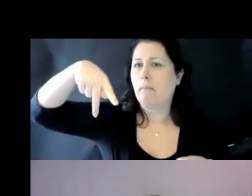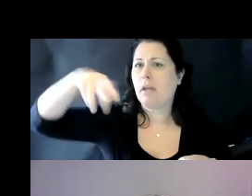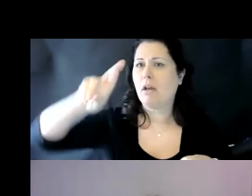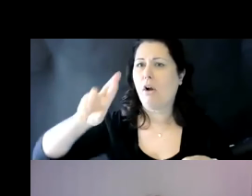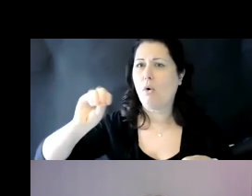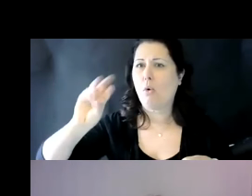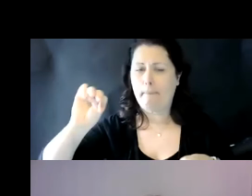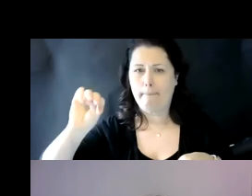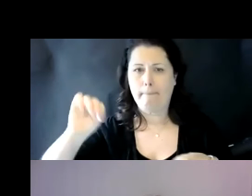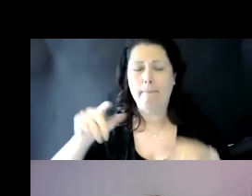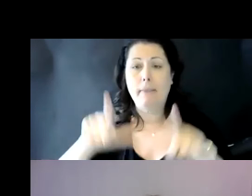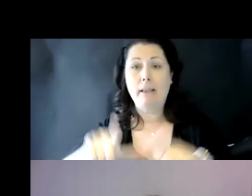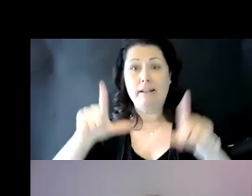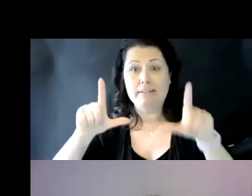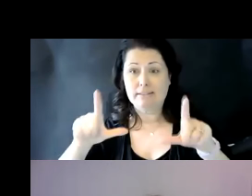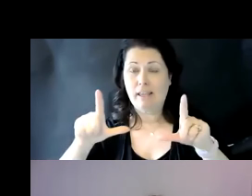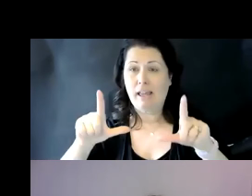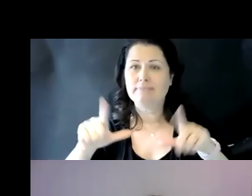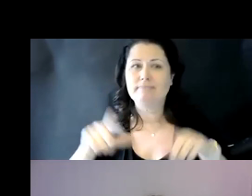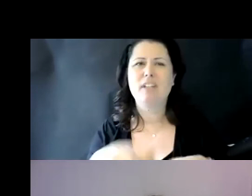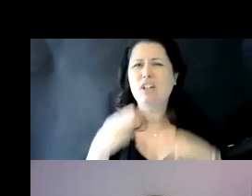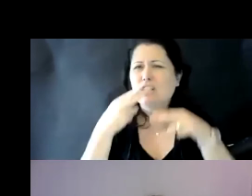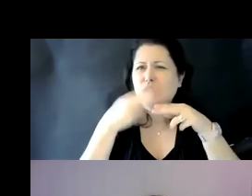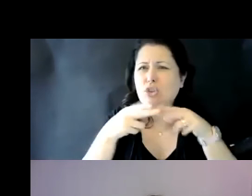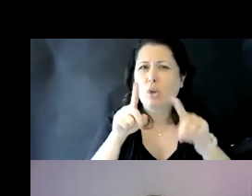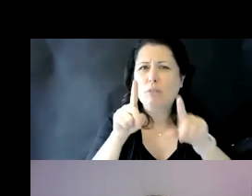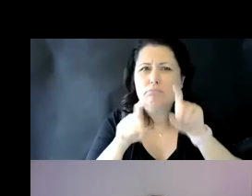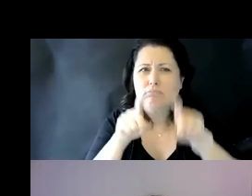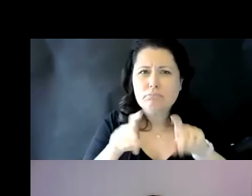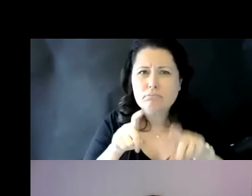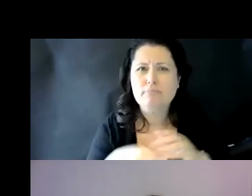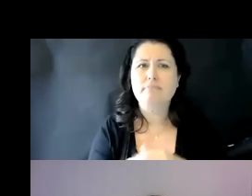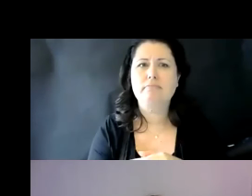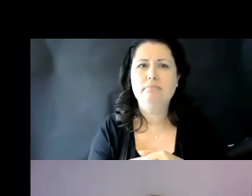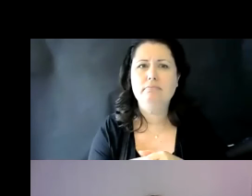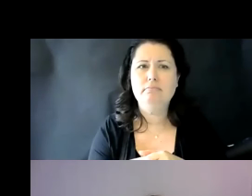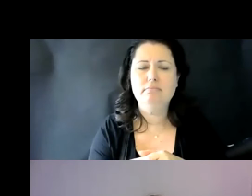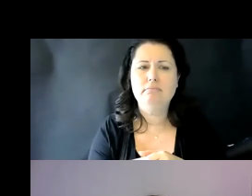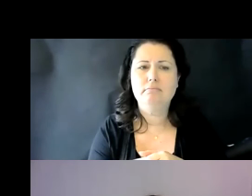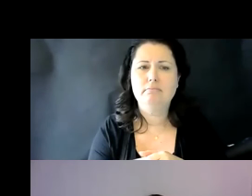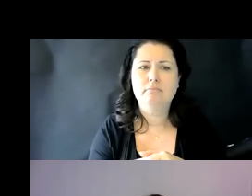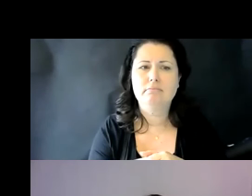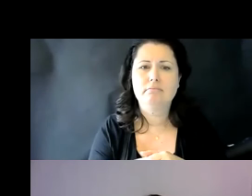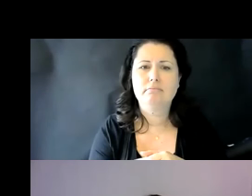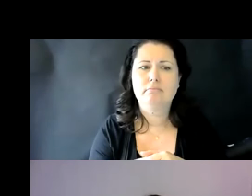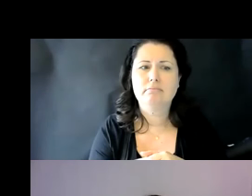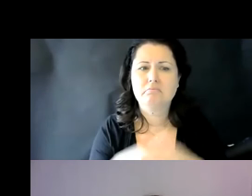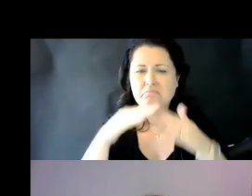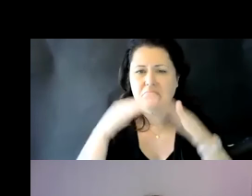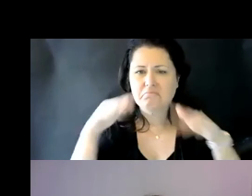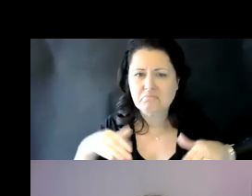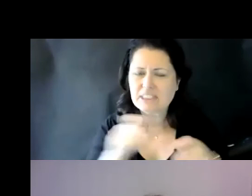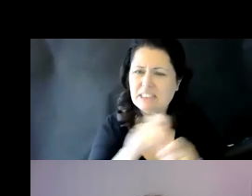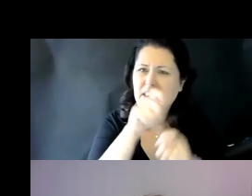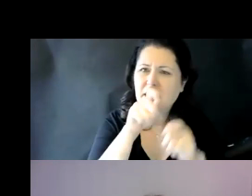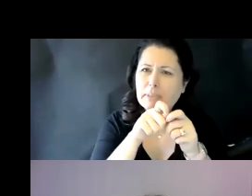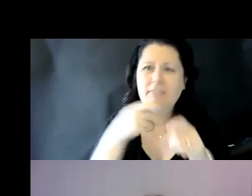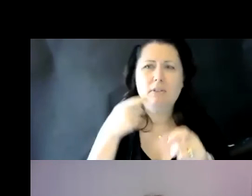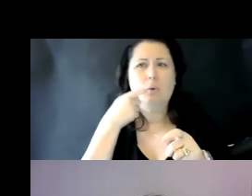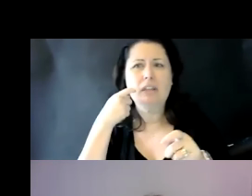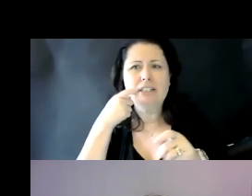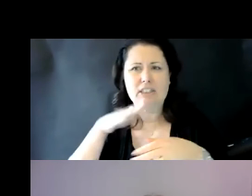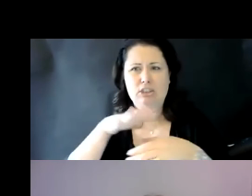basically, it's a short self-completion questionnaire or assessment scale or rating form. Now, these aren't specific to the addiction